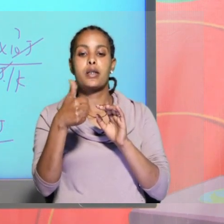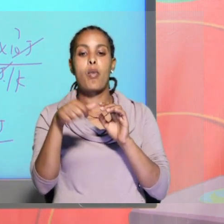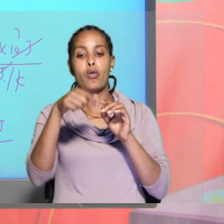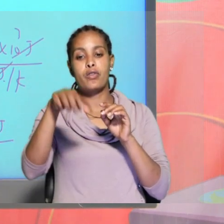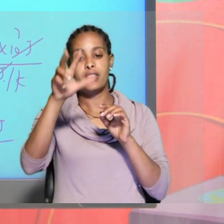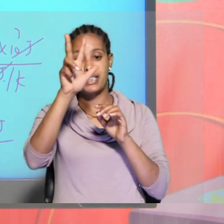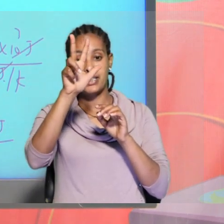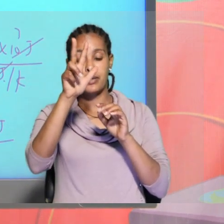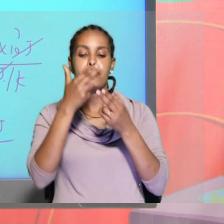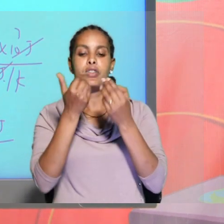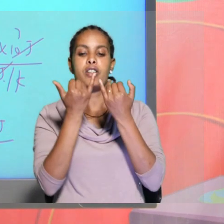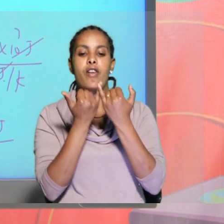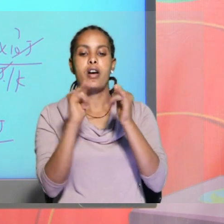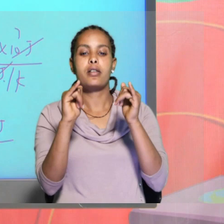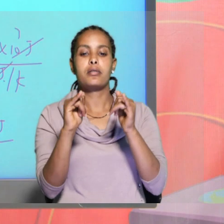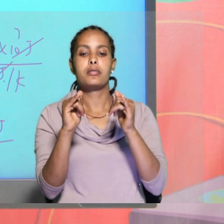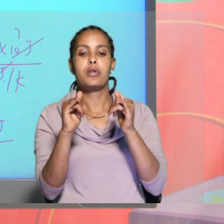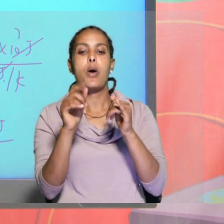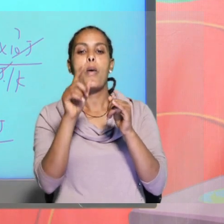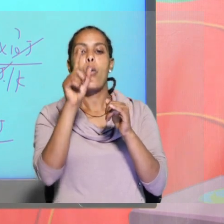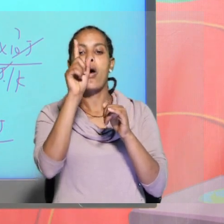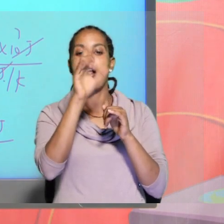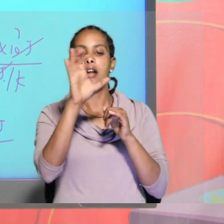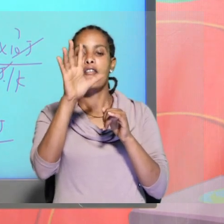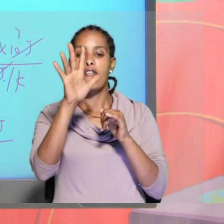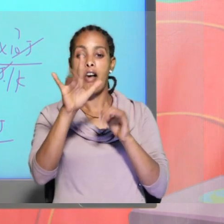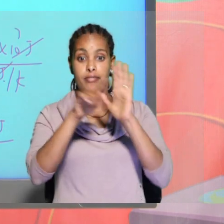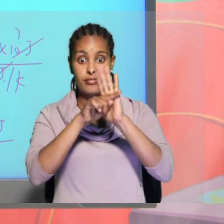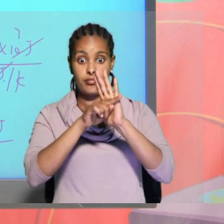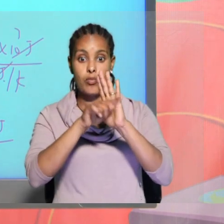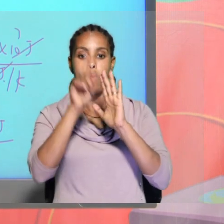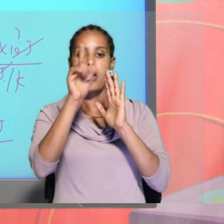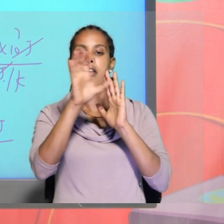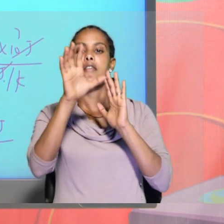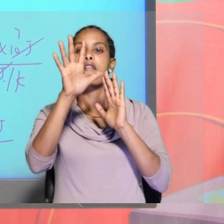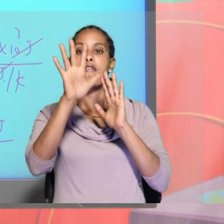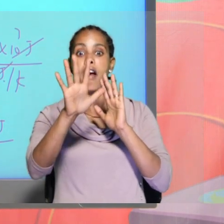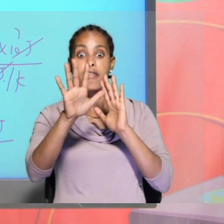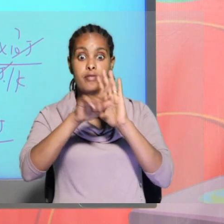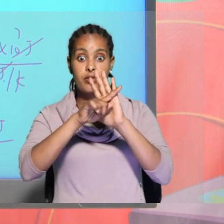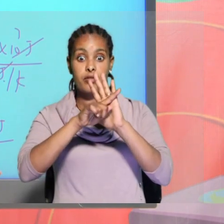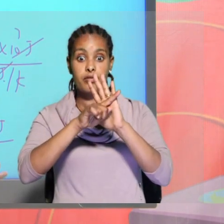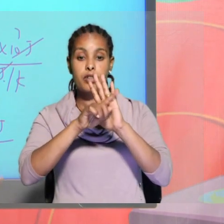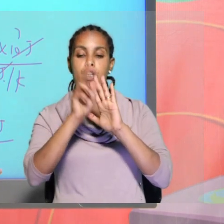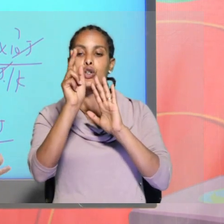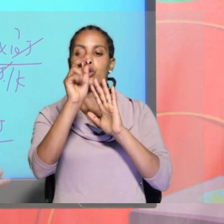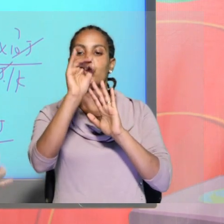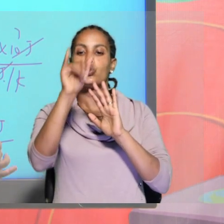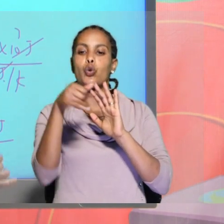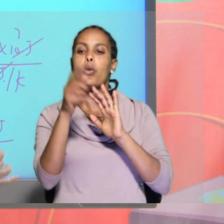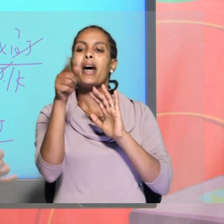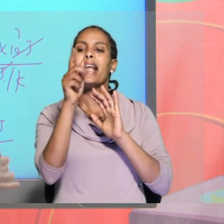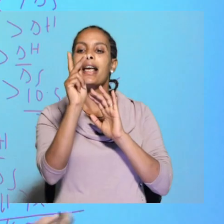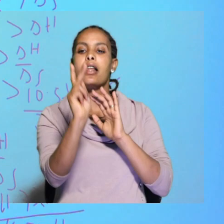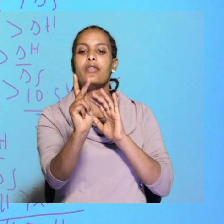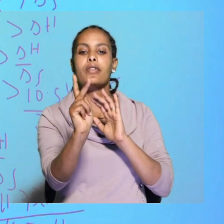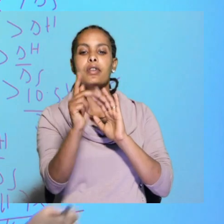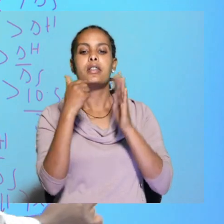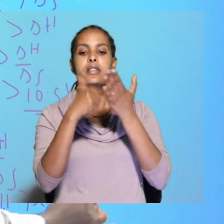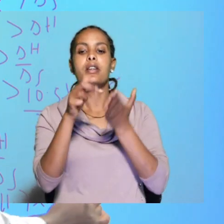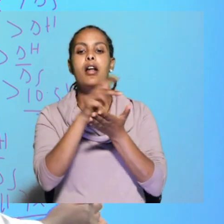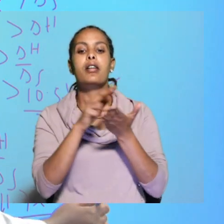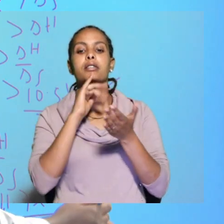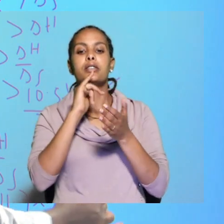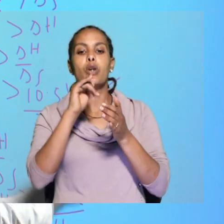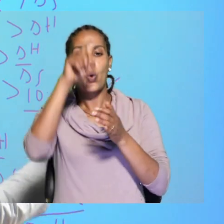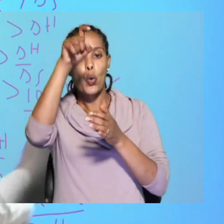by delta S is minus 105, minus 105 joule per Kelvin. This